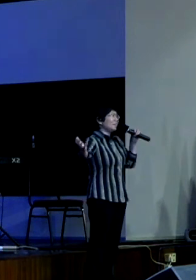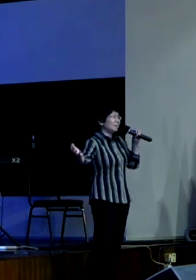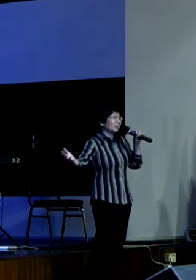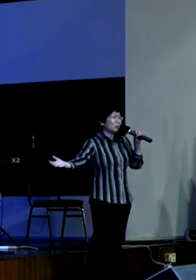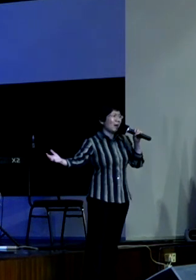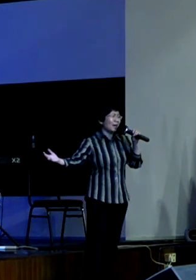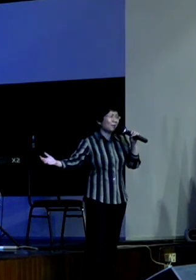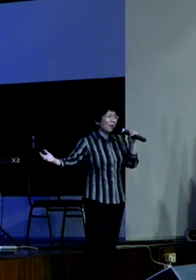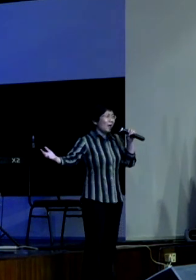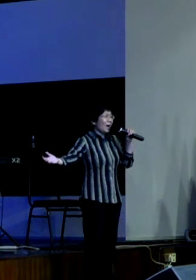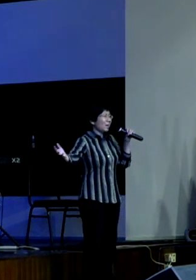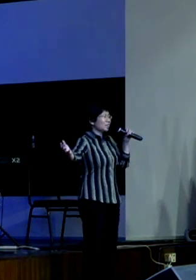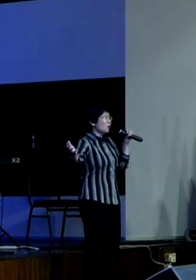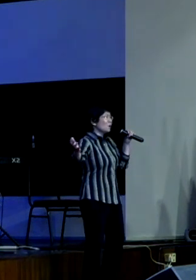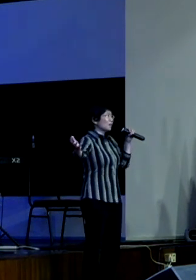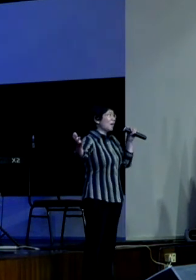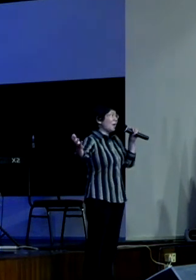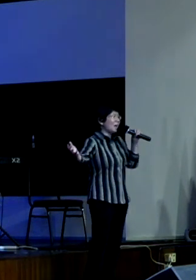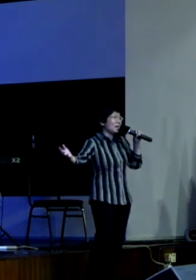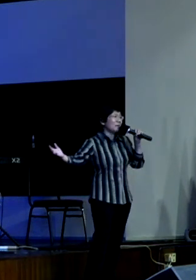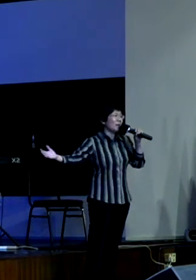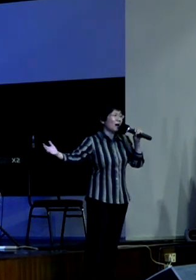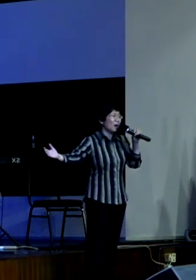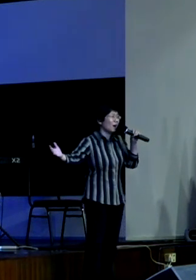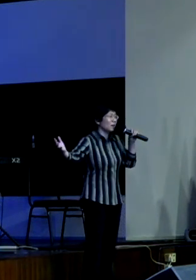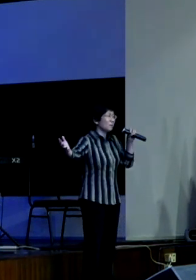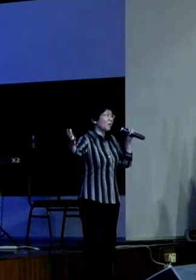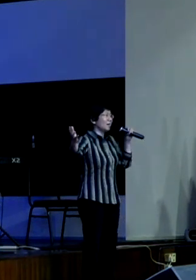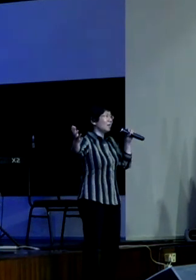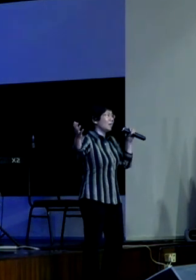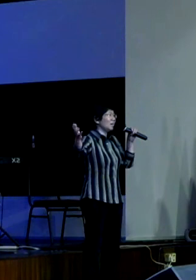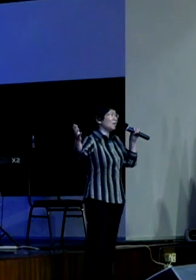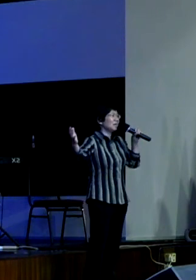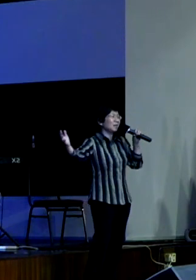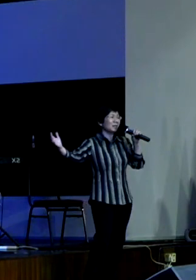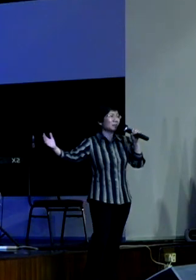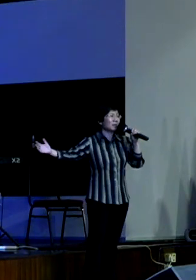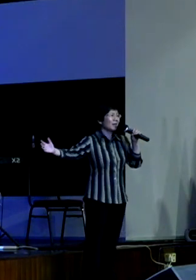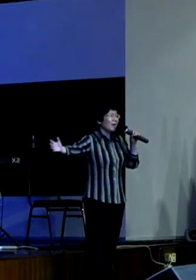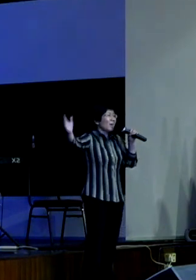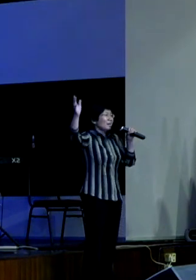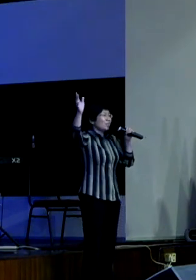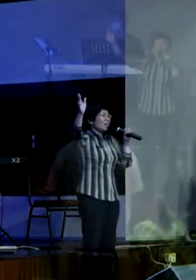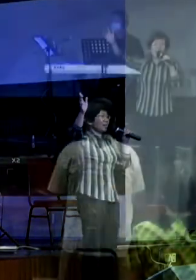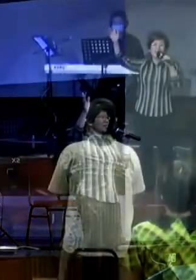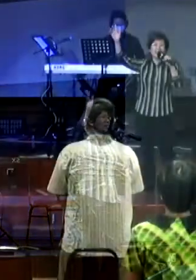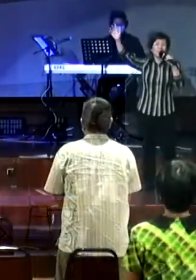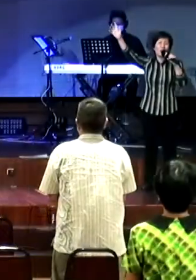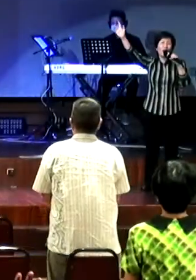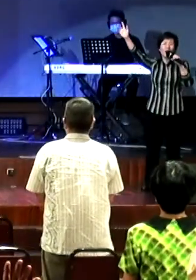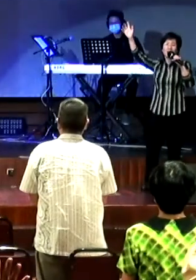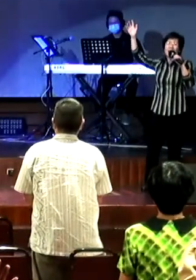declared the grave has no claim on me. Yours is the victory. In